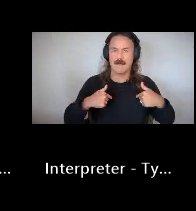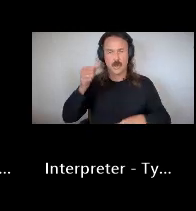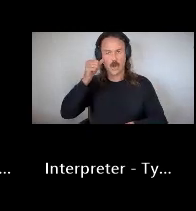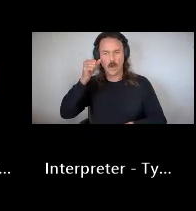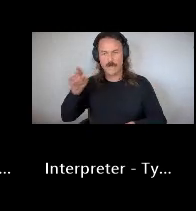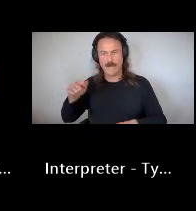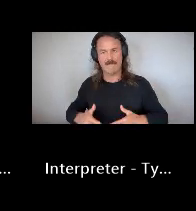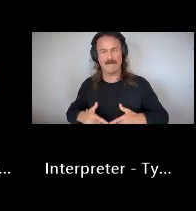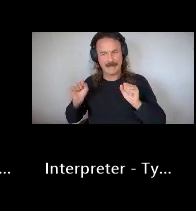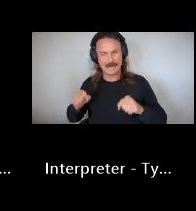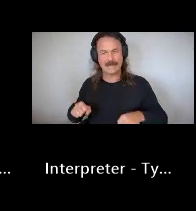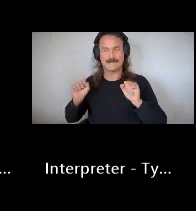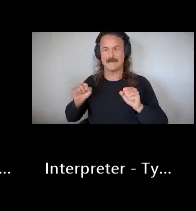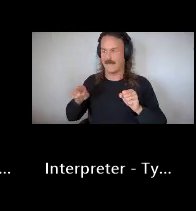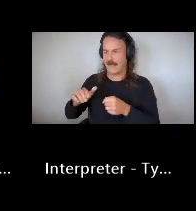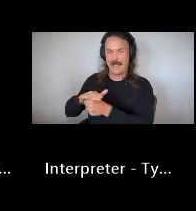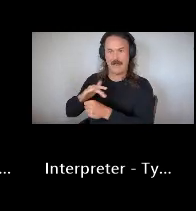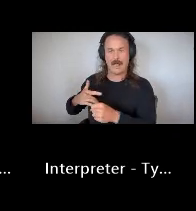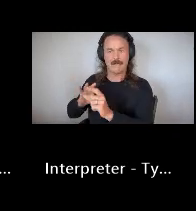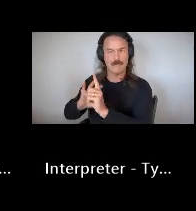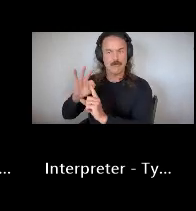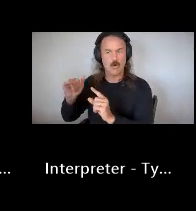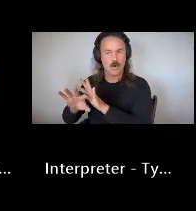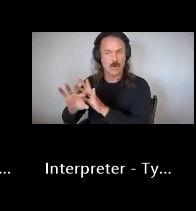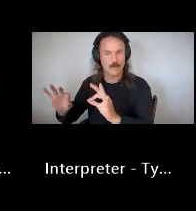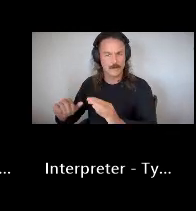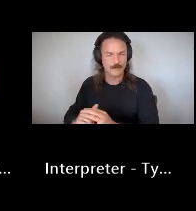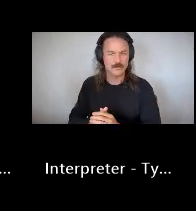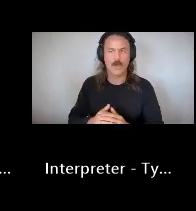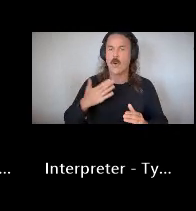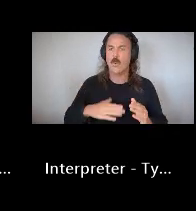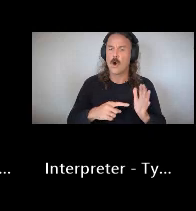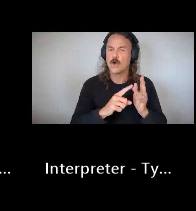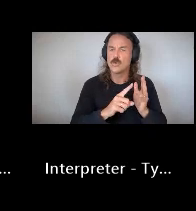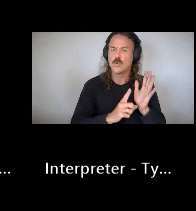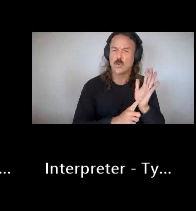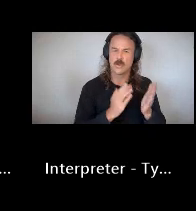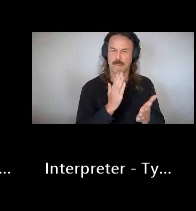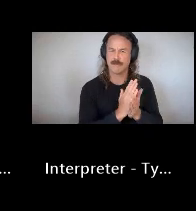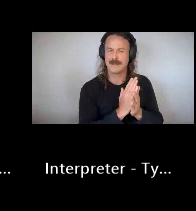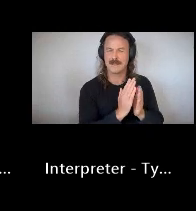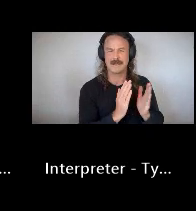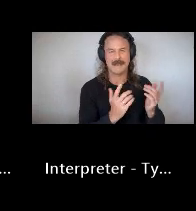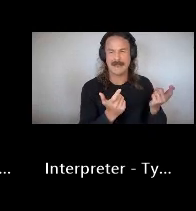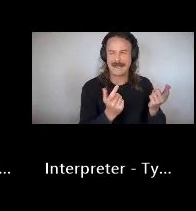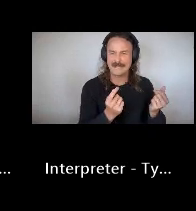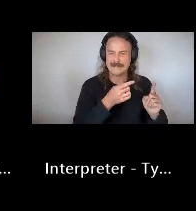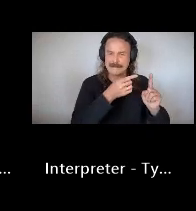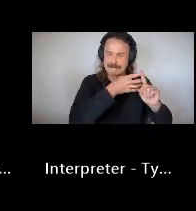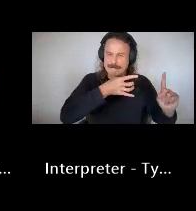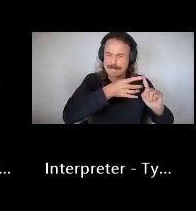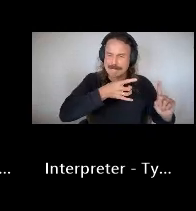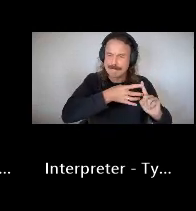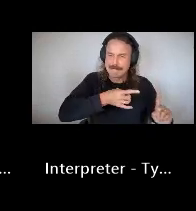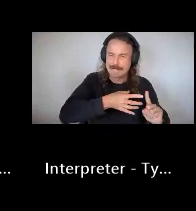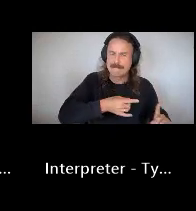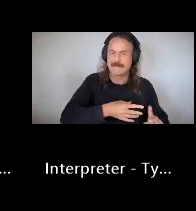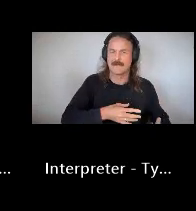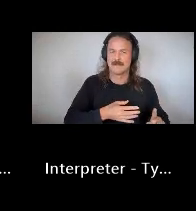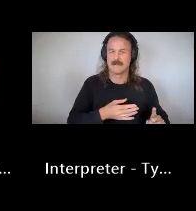was concise. So relatively small, easy to understand, easy to collect, but still covers the main aspects